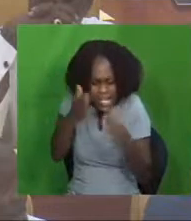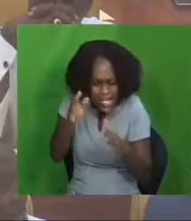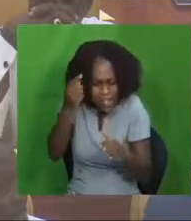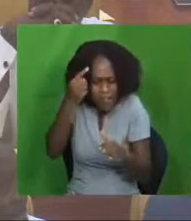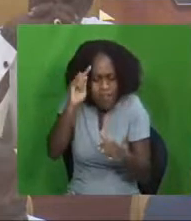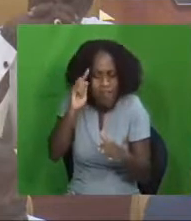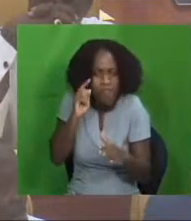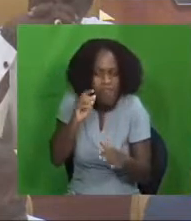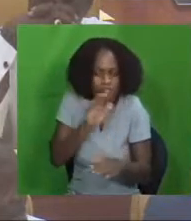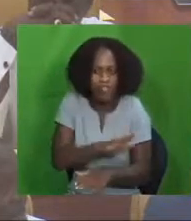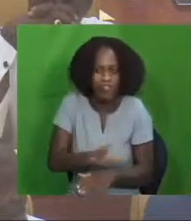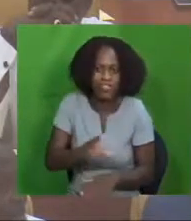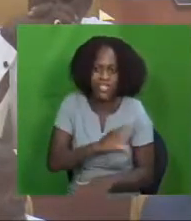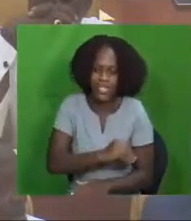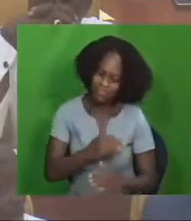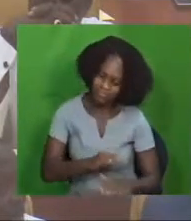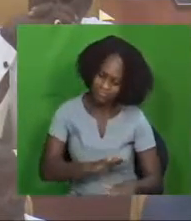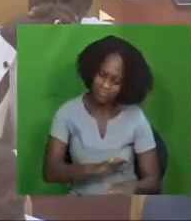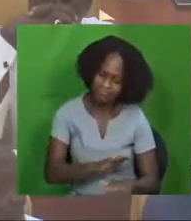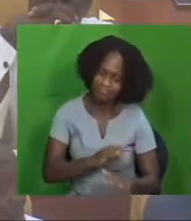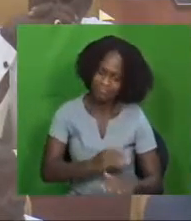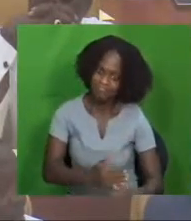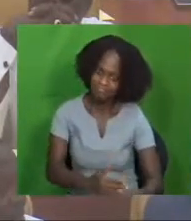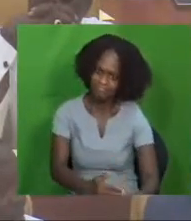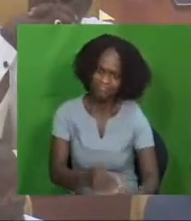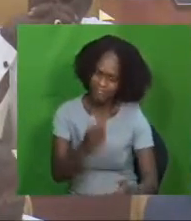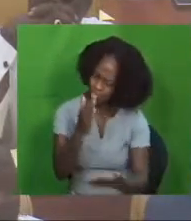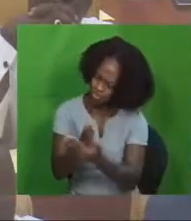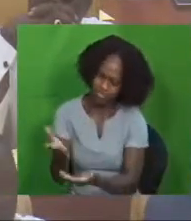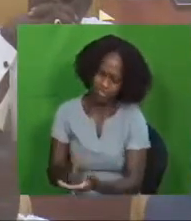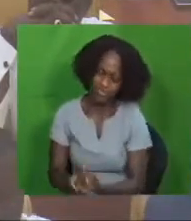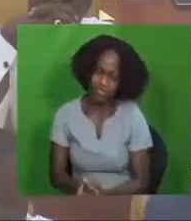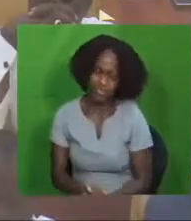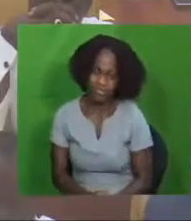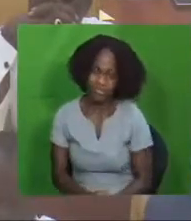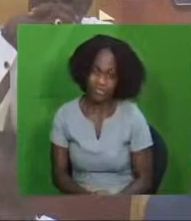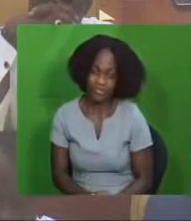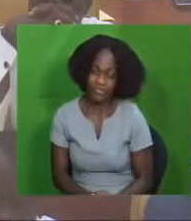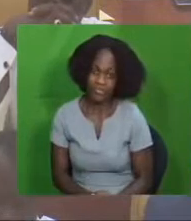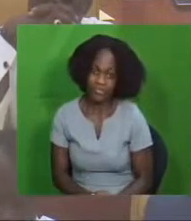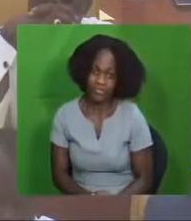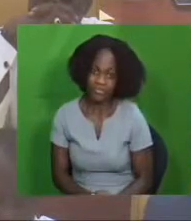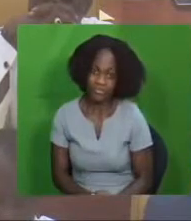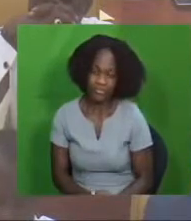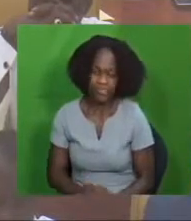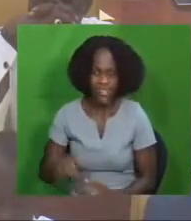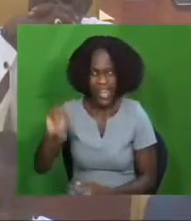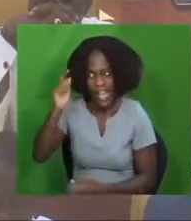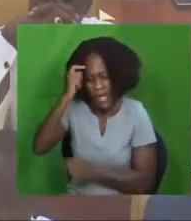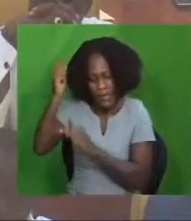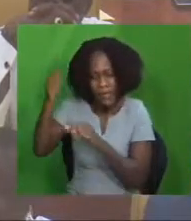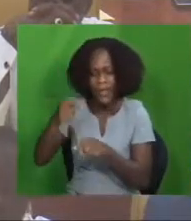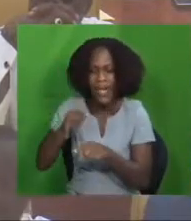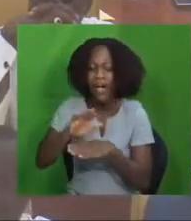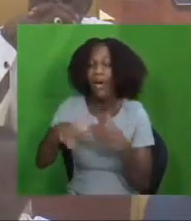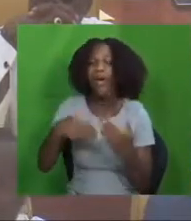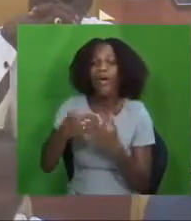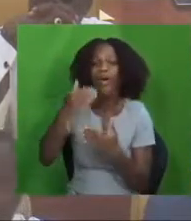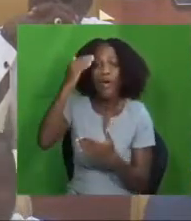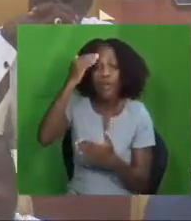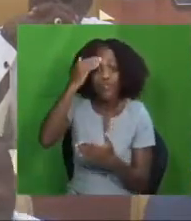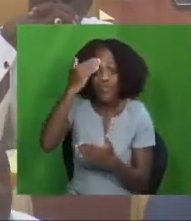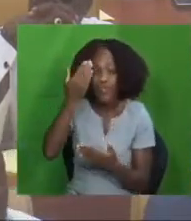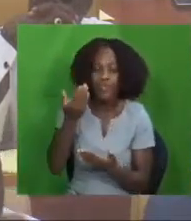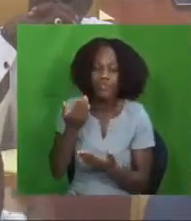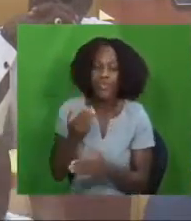our grandchildren. Don't destroy this country. Mr. Speaker, this is a government that came and all they know is